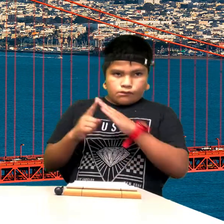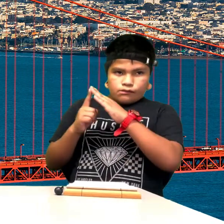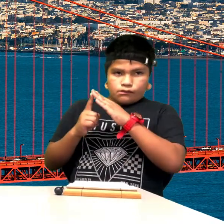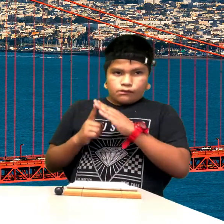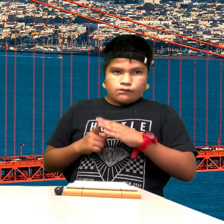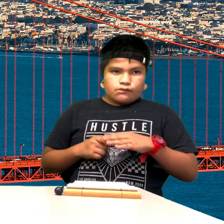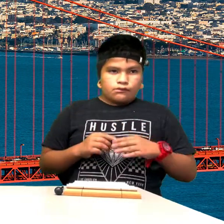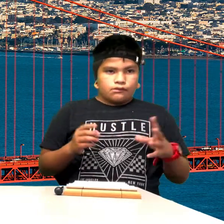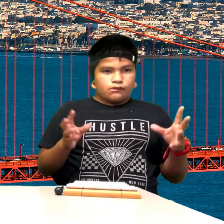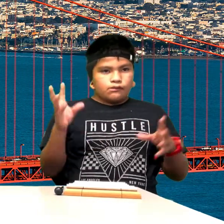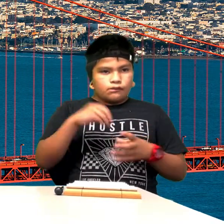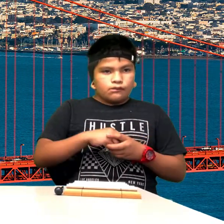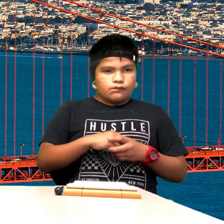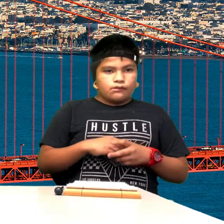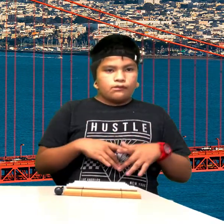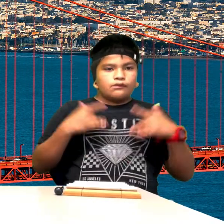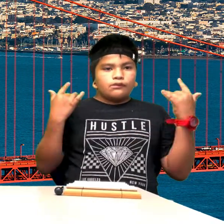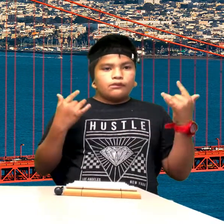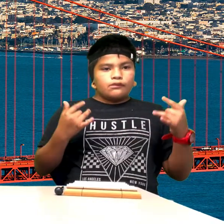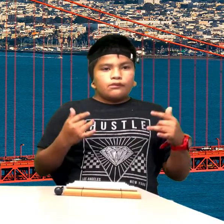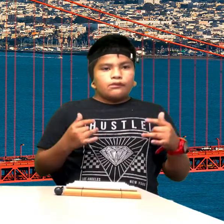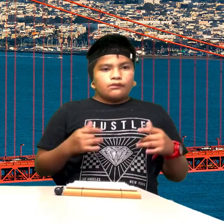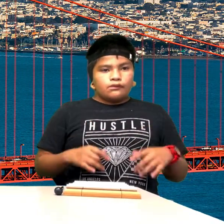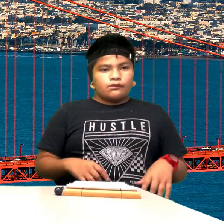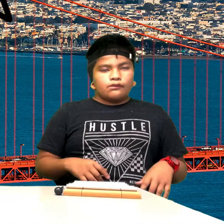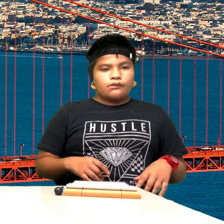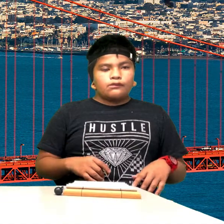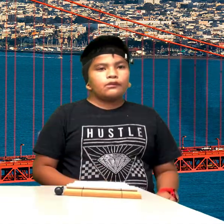be a part of this event.